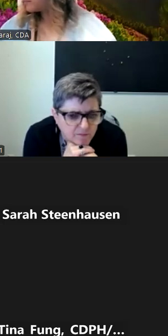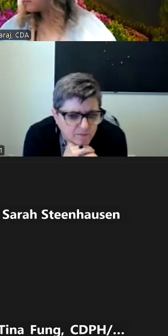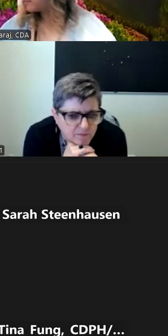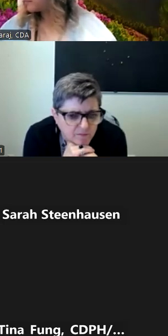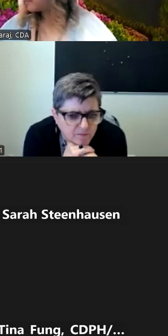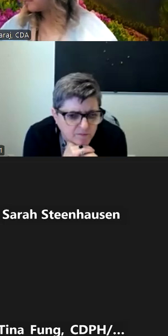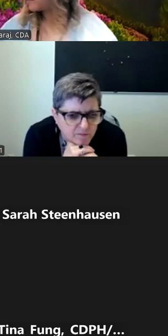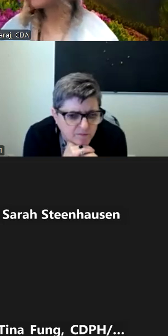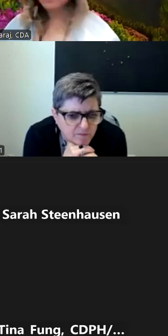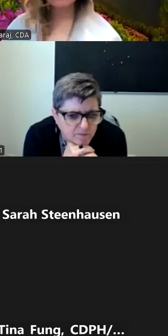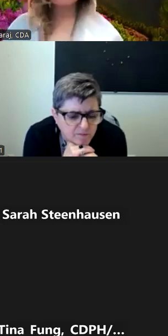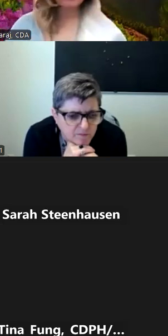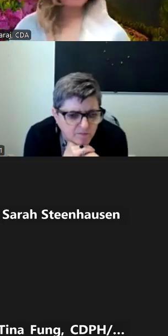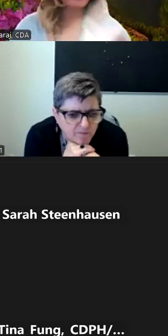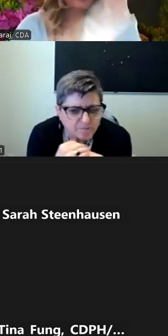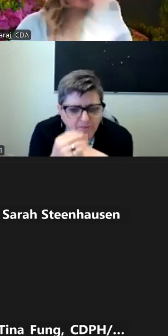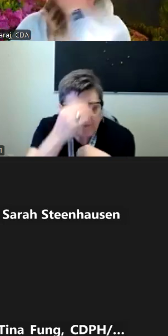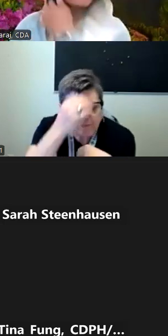Can agree more. Yes.